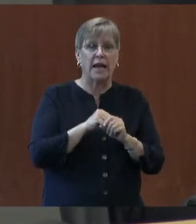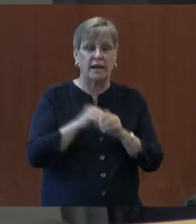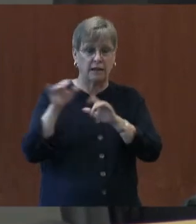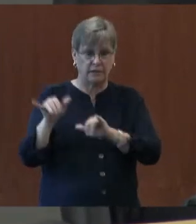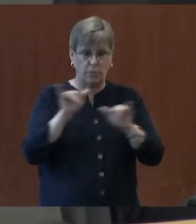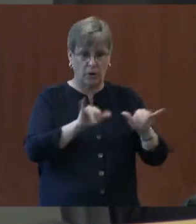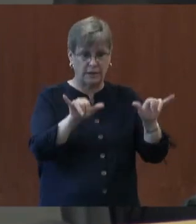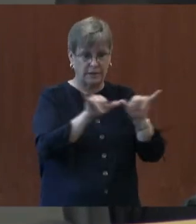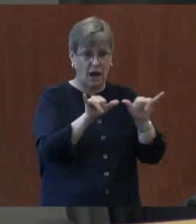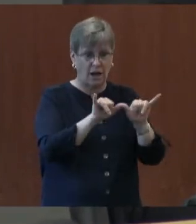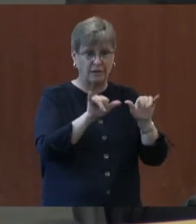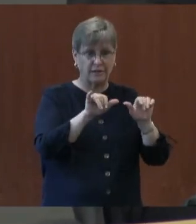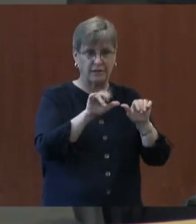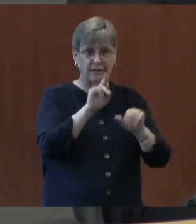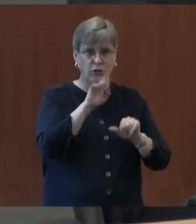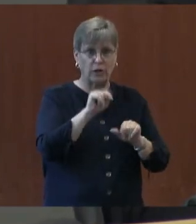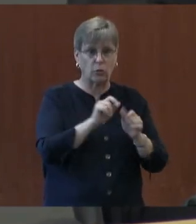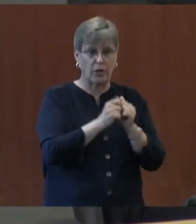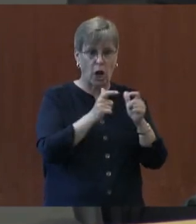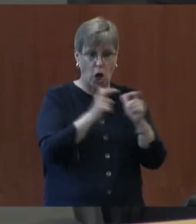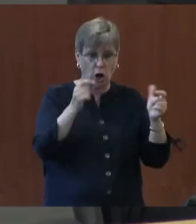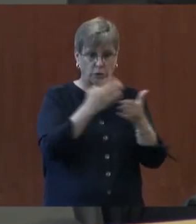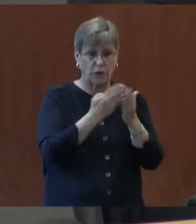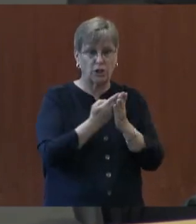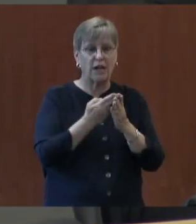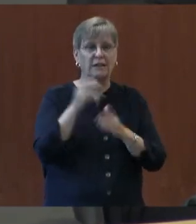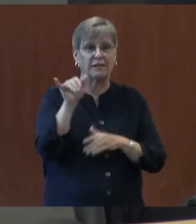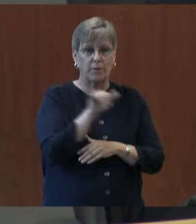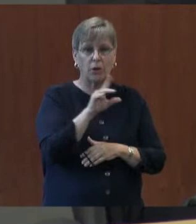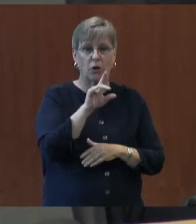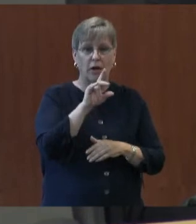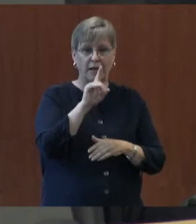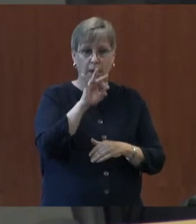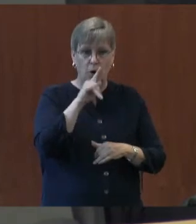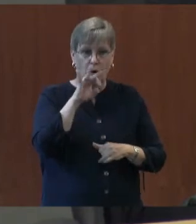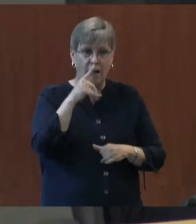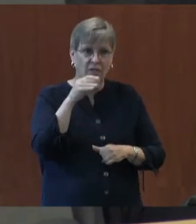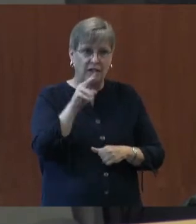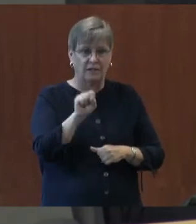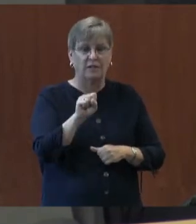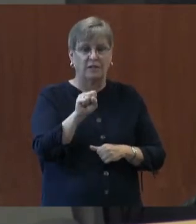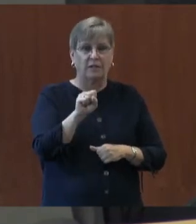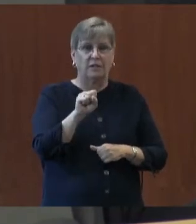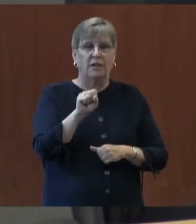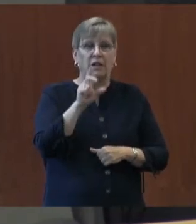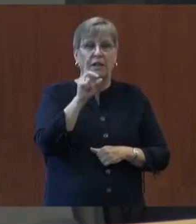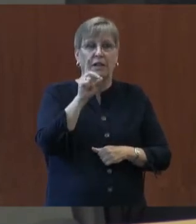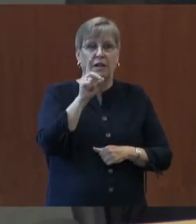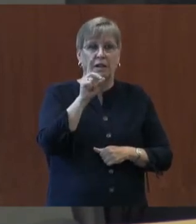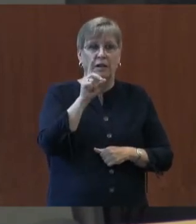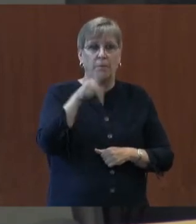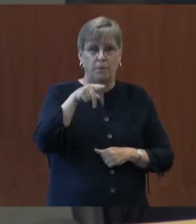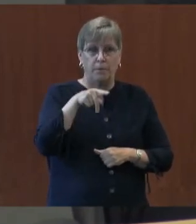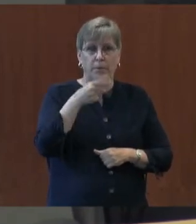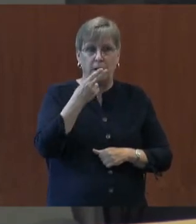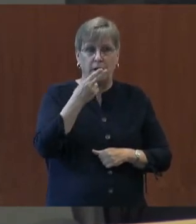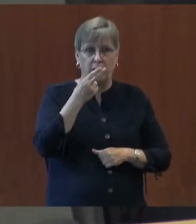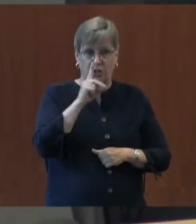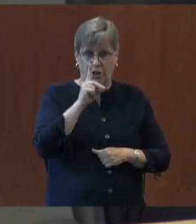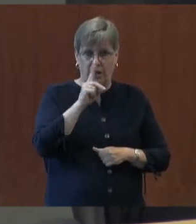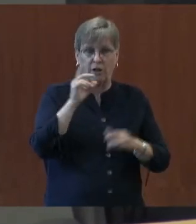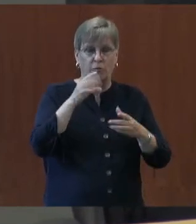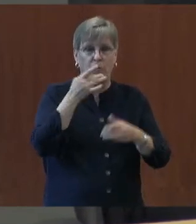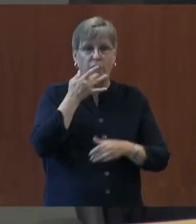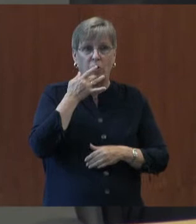sized district with a large budget and similar demographics to Washington County required. Doctorate is preferred.